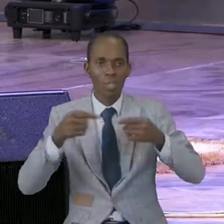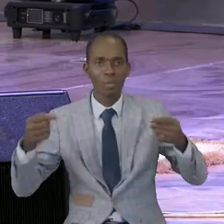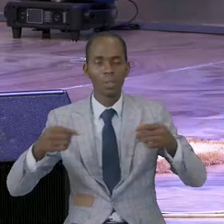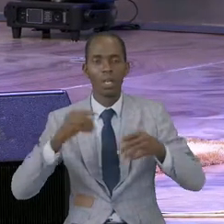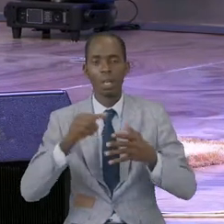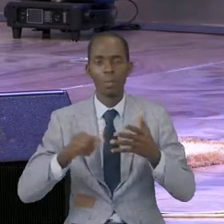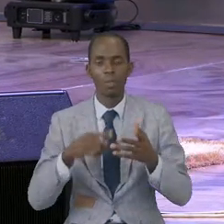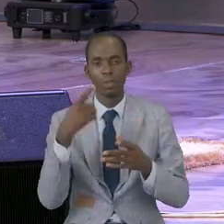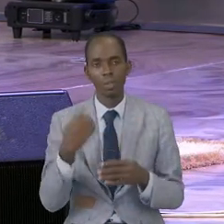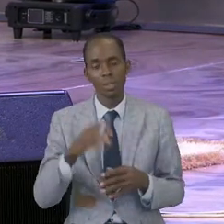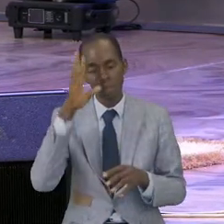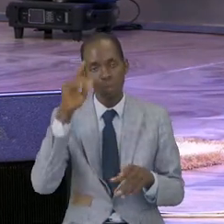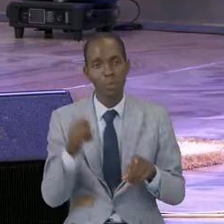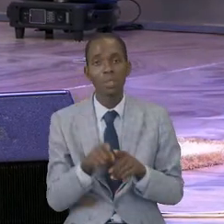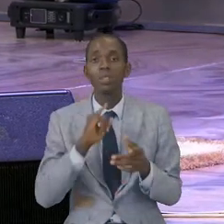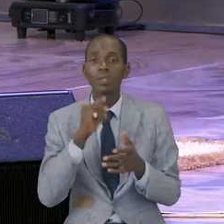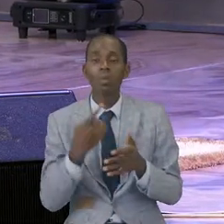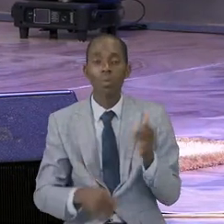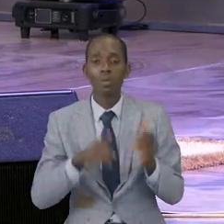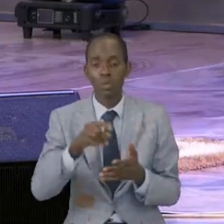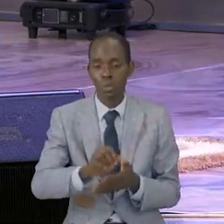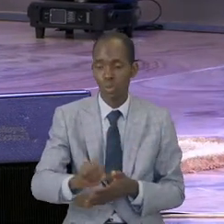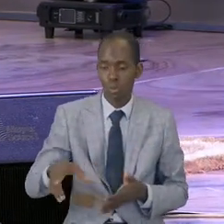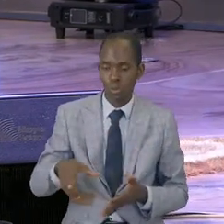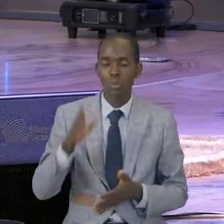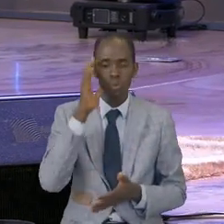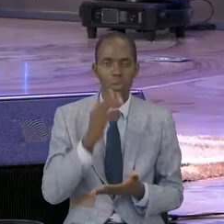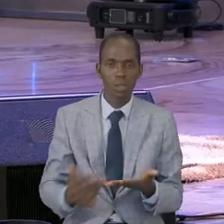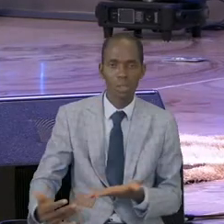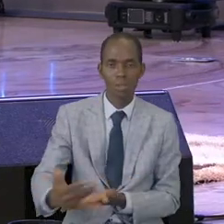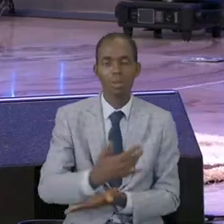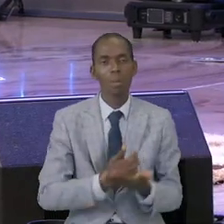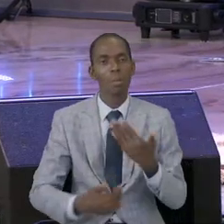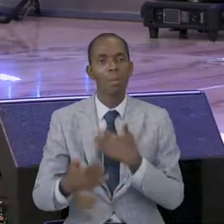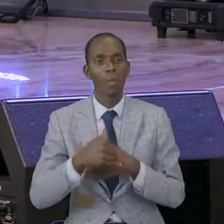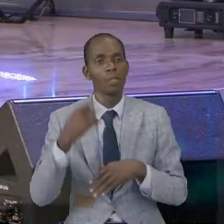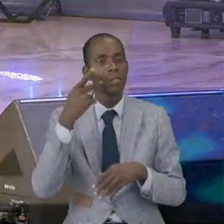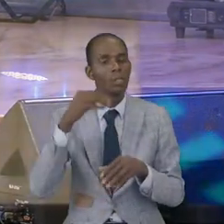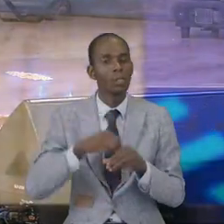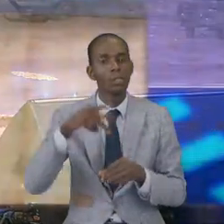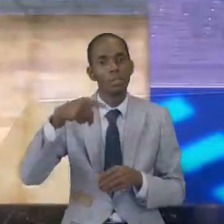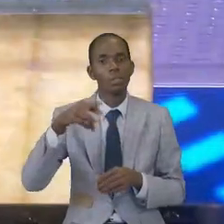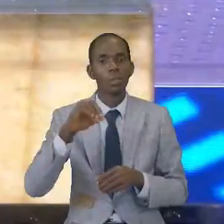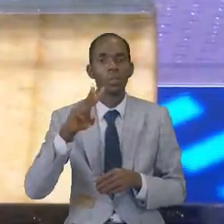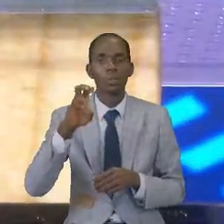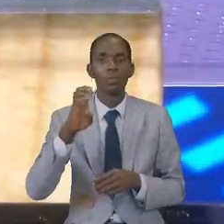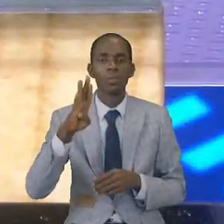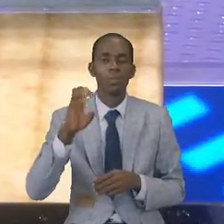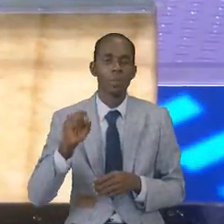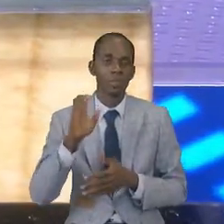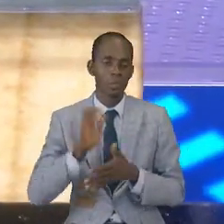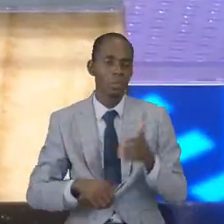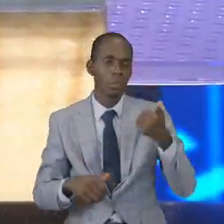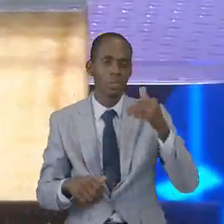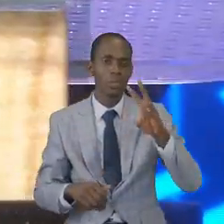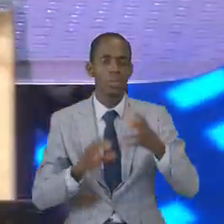you sow is what you are going to reap. We're looking at Proverbs chapter 16, reading from verse 28.